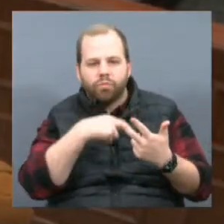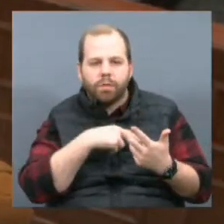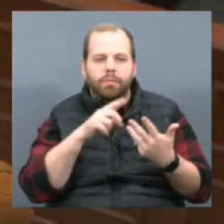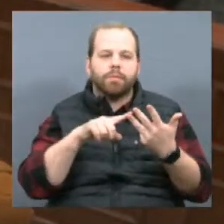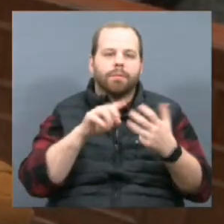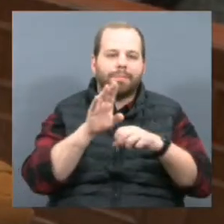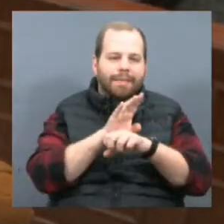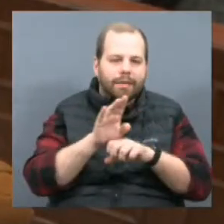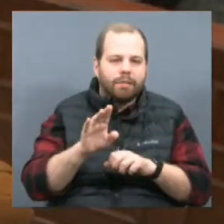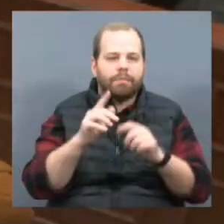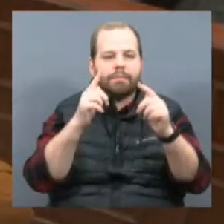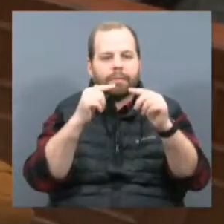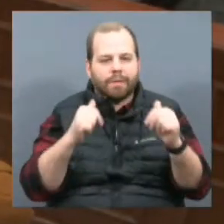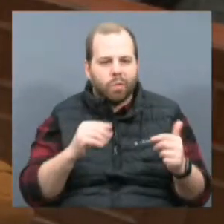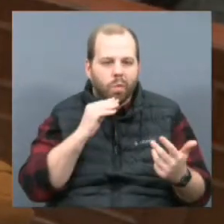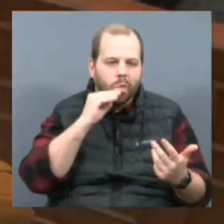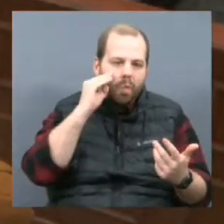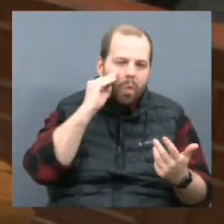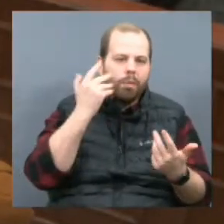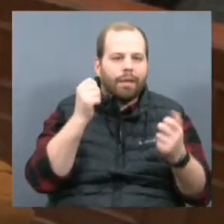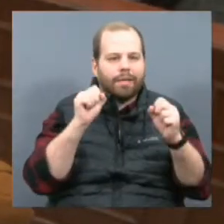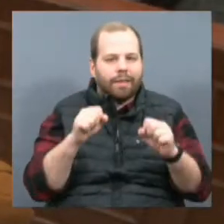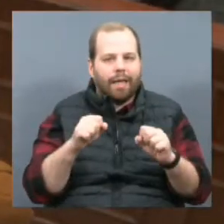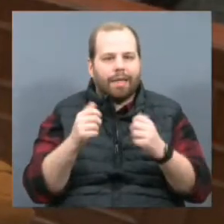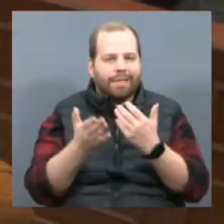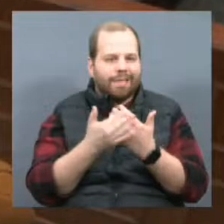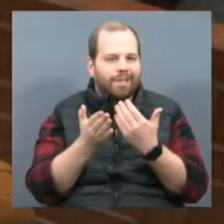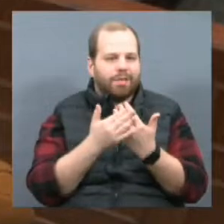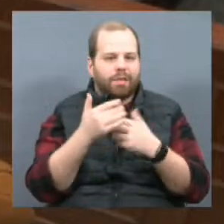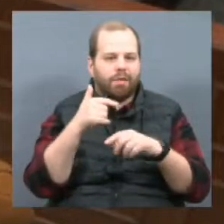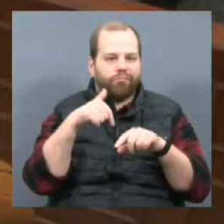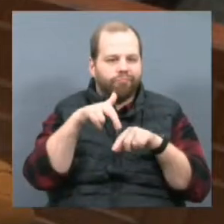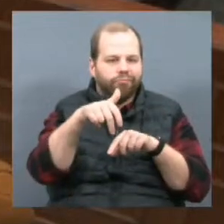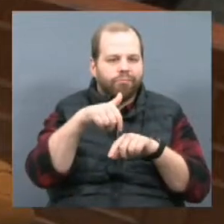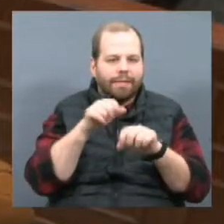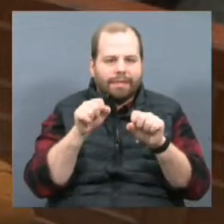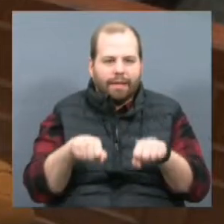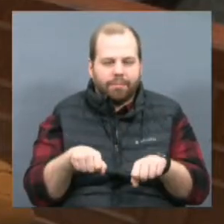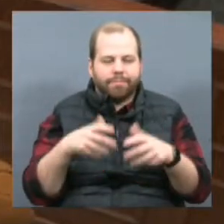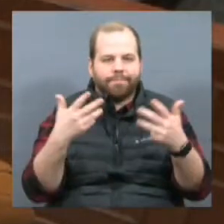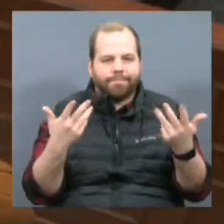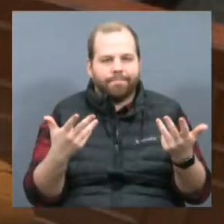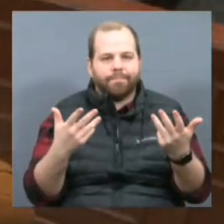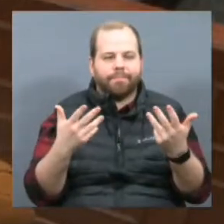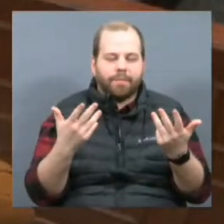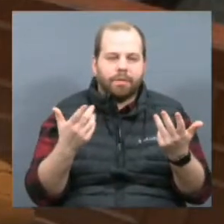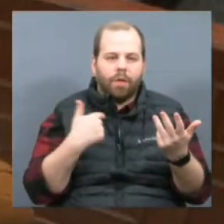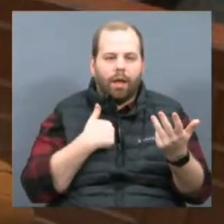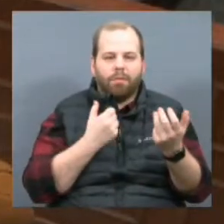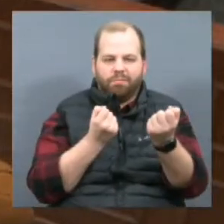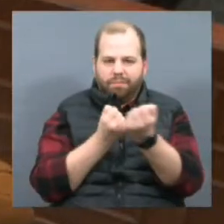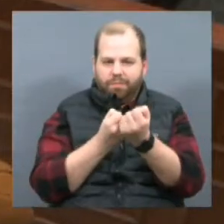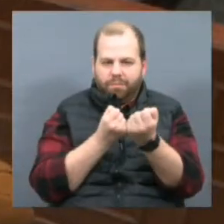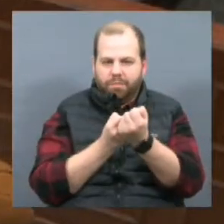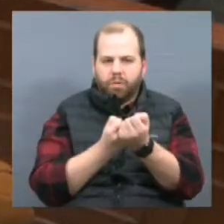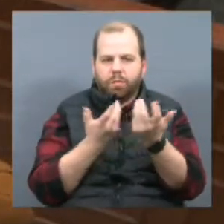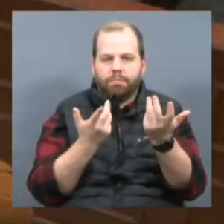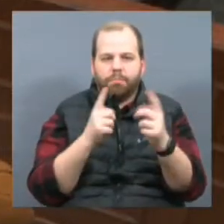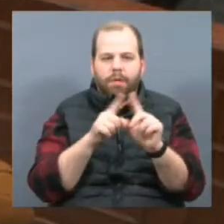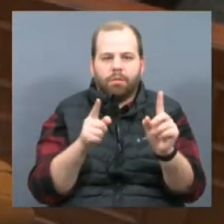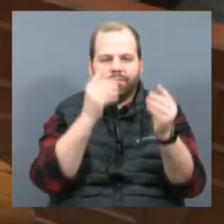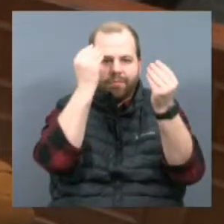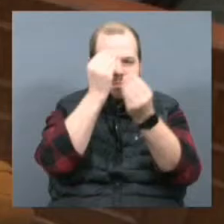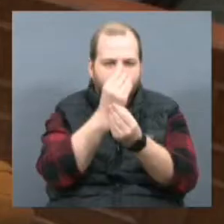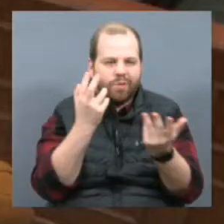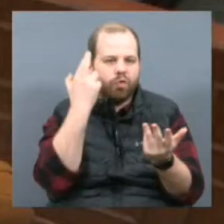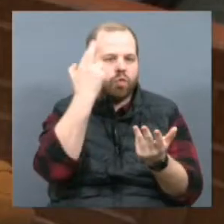and businesses and homes and walkability. And so I'm going to support it. I just wanted you guys to sort of